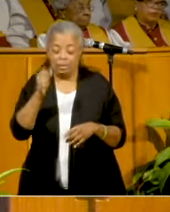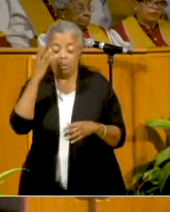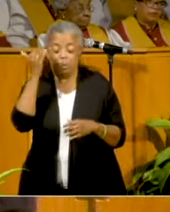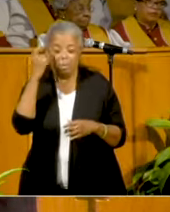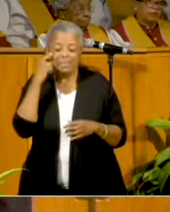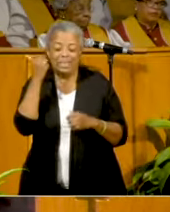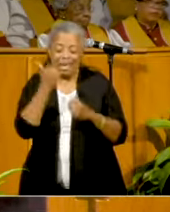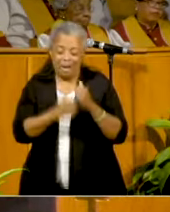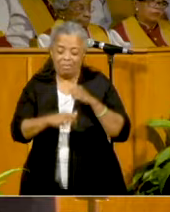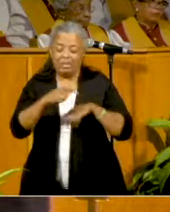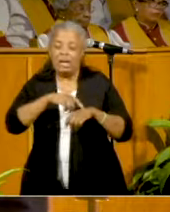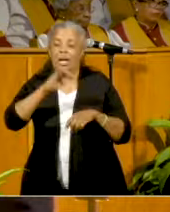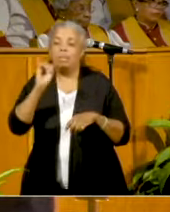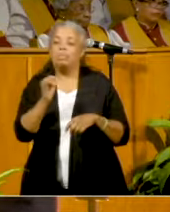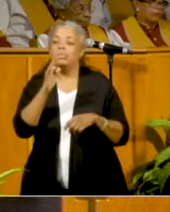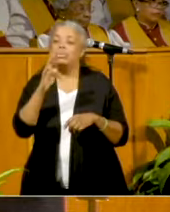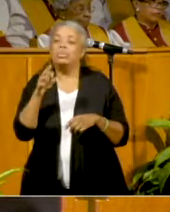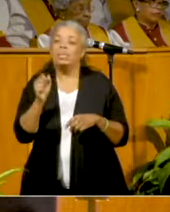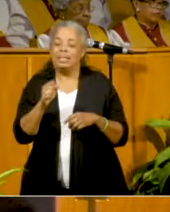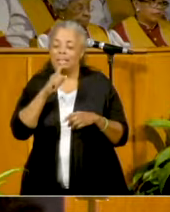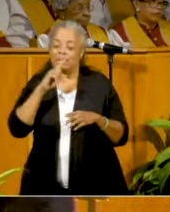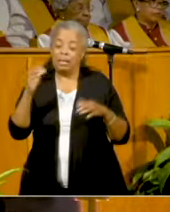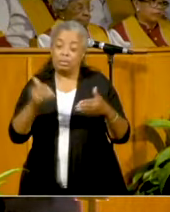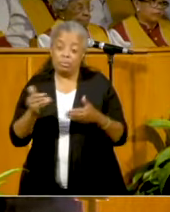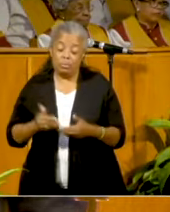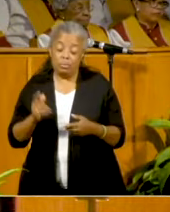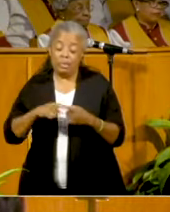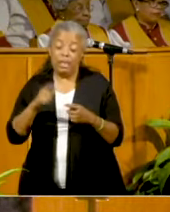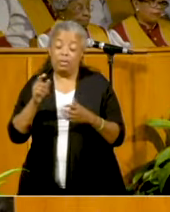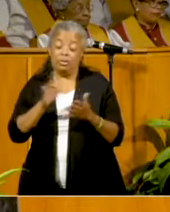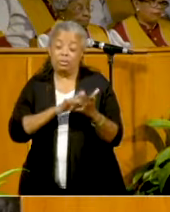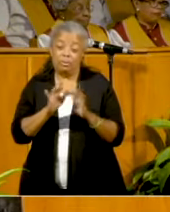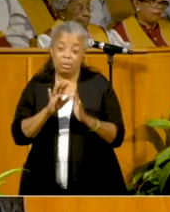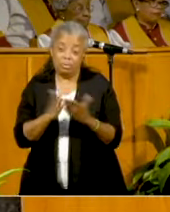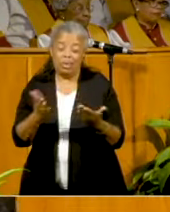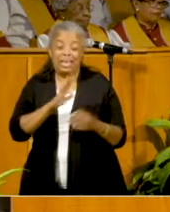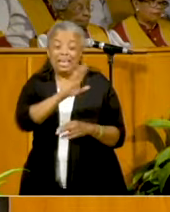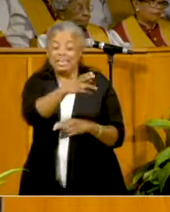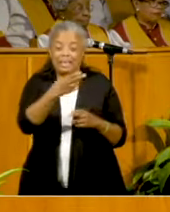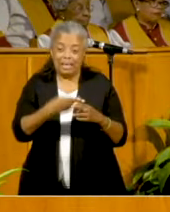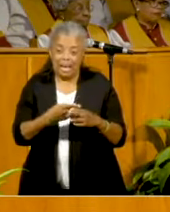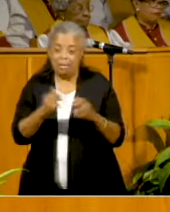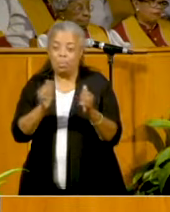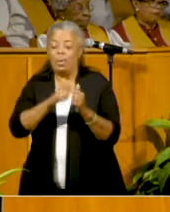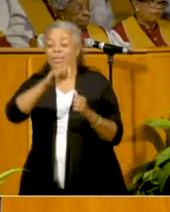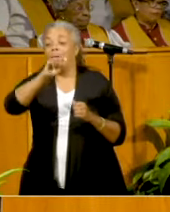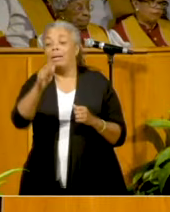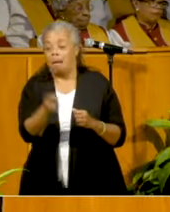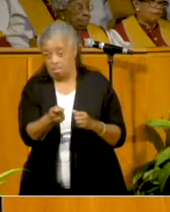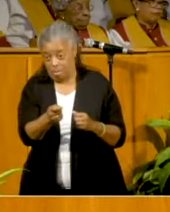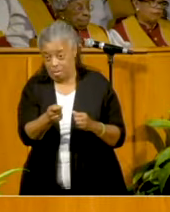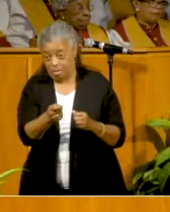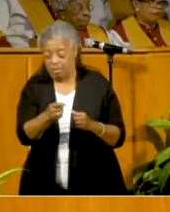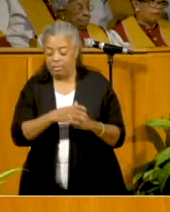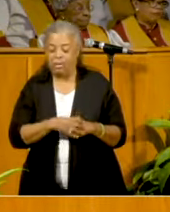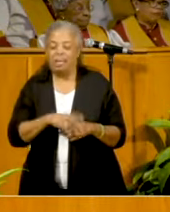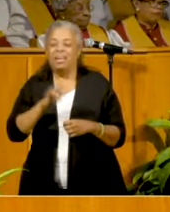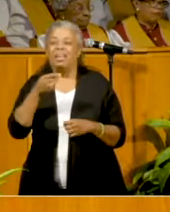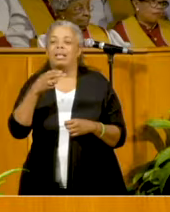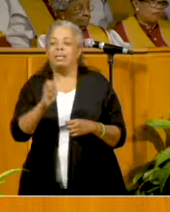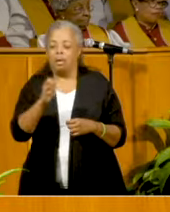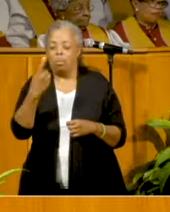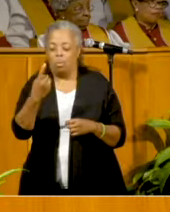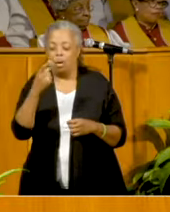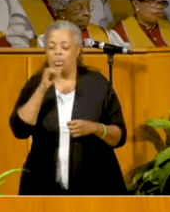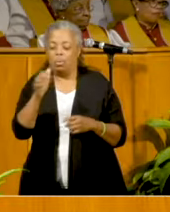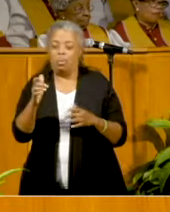every time Judas is introduced in scripture, it's his name with a comma, the one who